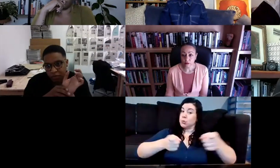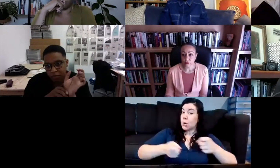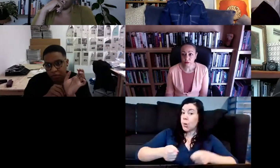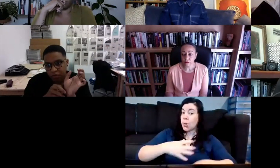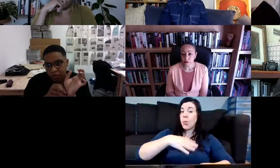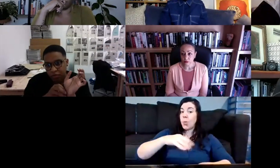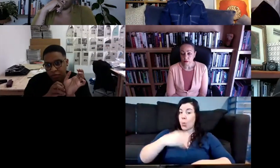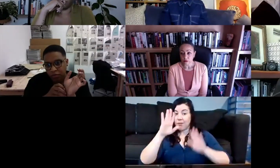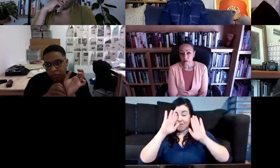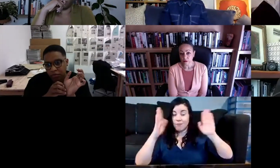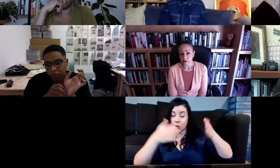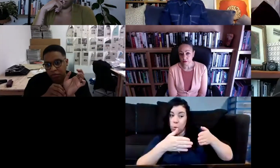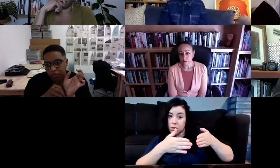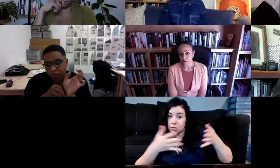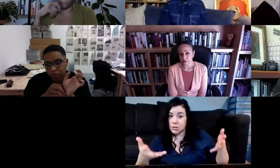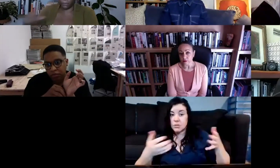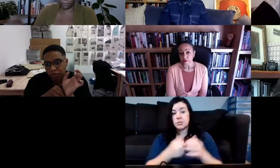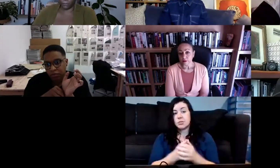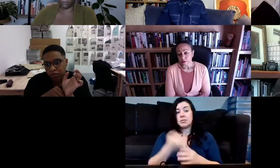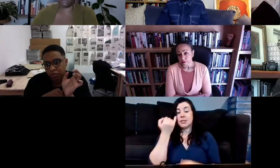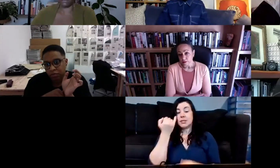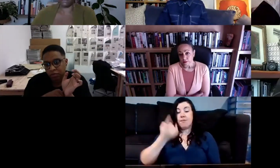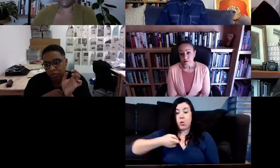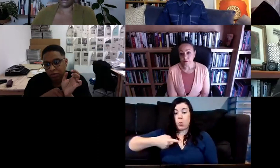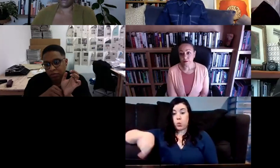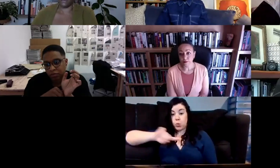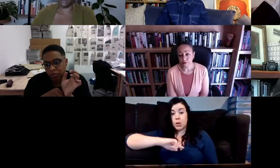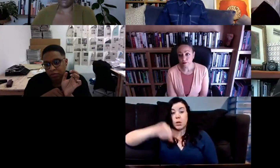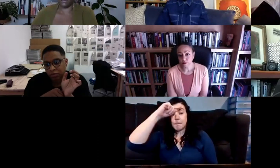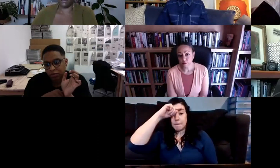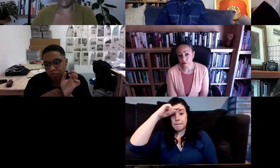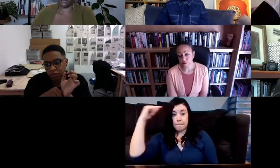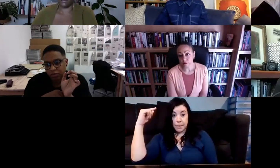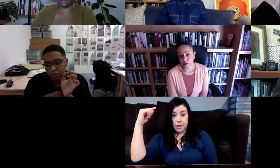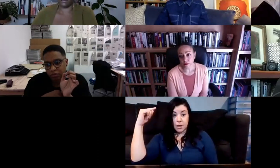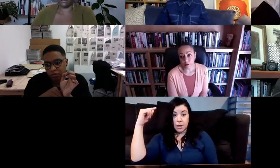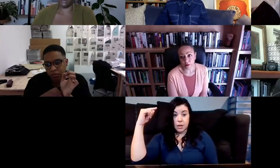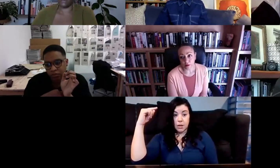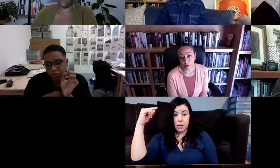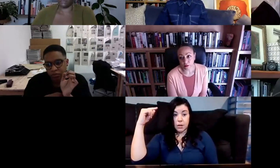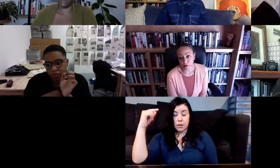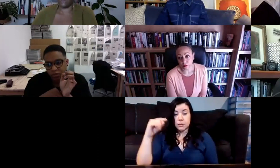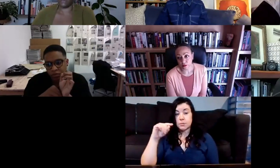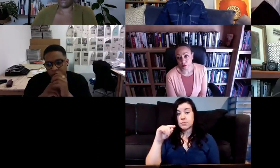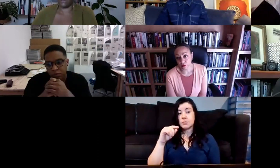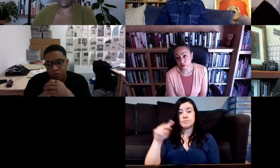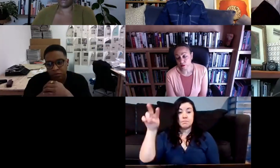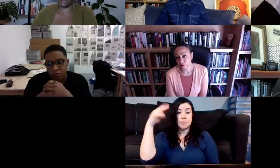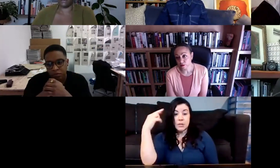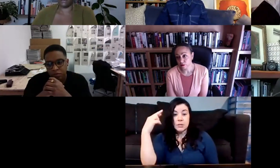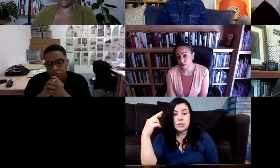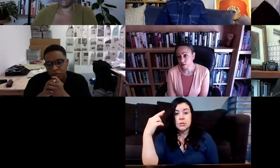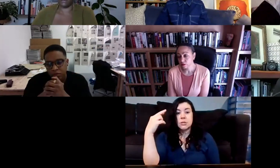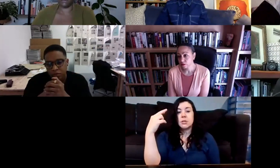Those of us who are Black, Indigenous, Latinx, Asian, working in